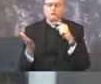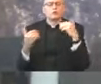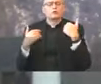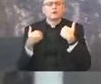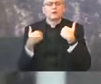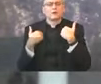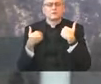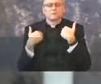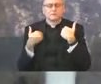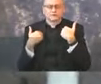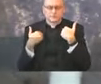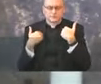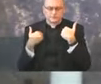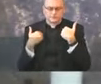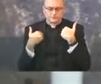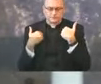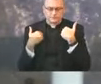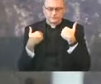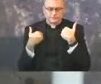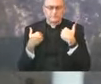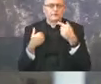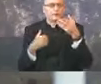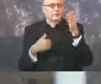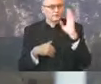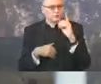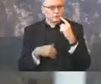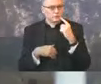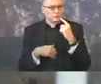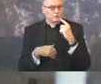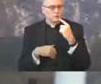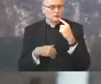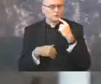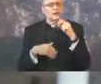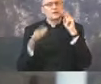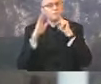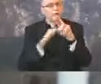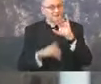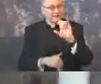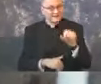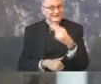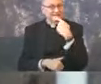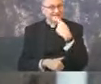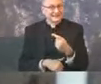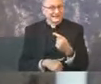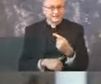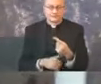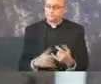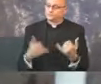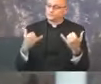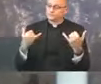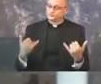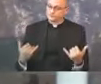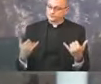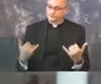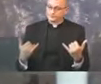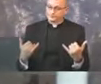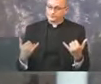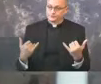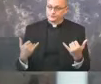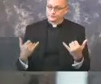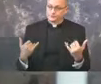lectura. Se le dio el volumen del profeta Isaías. Lo desenrolló y encontró